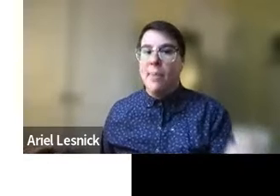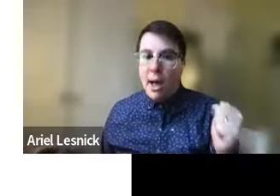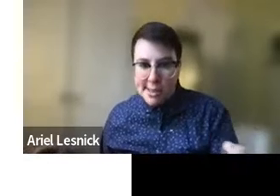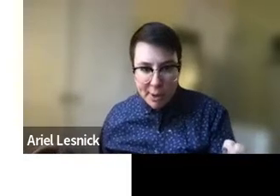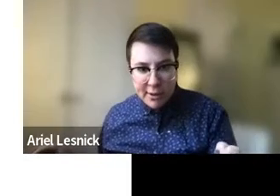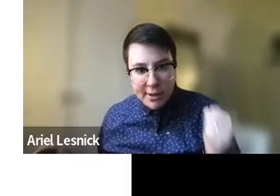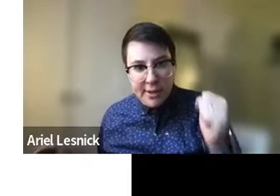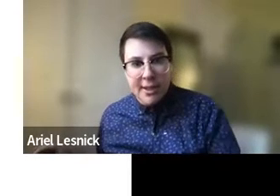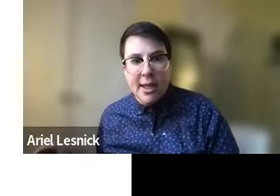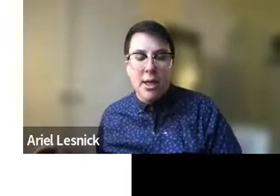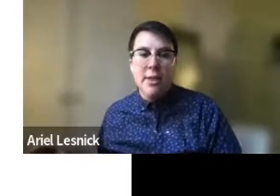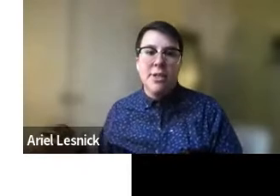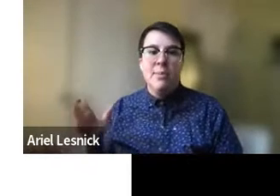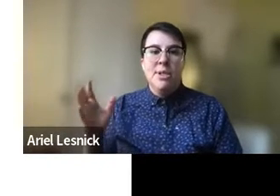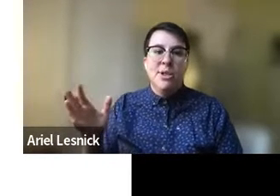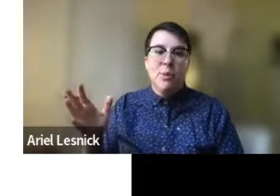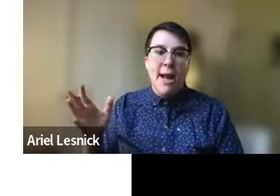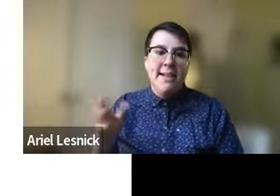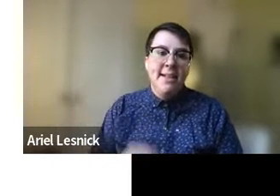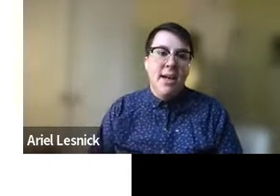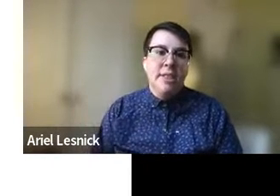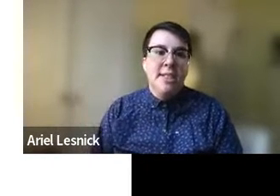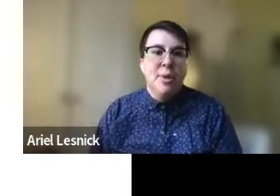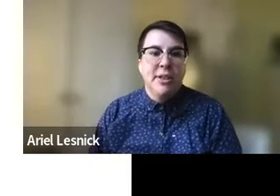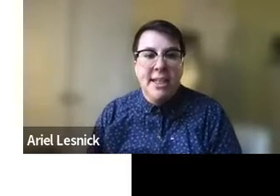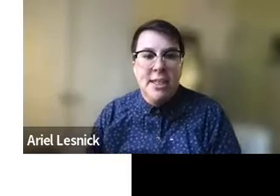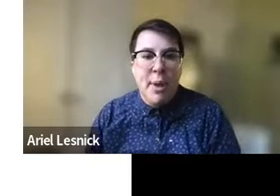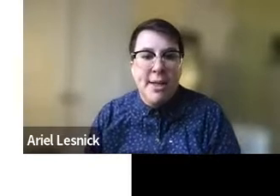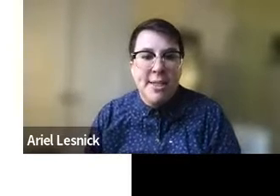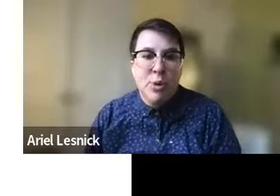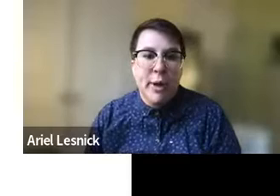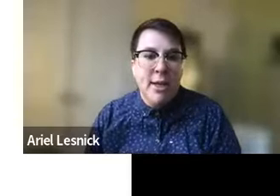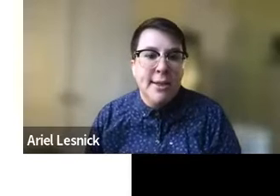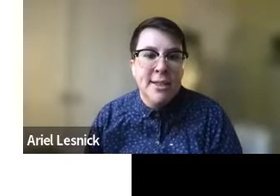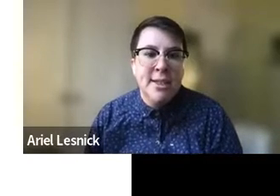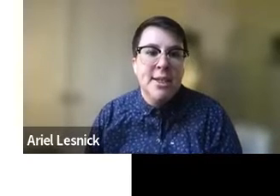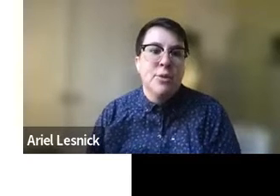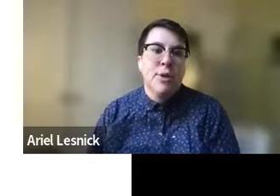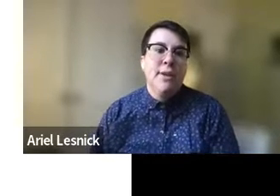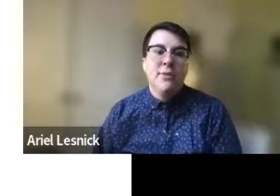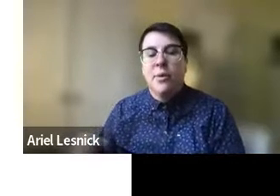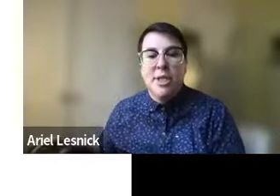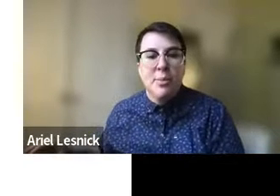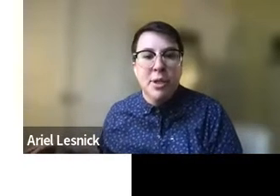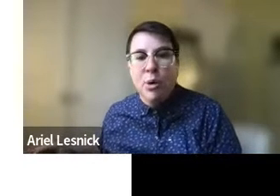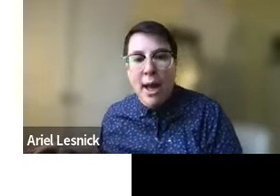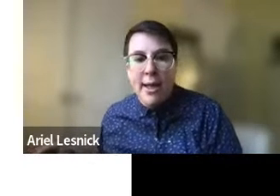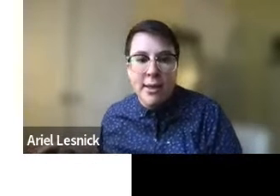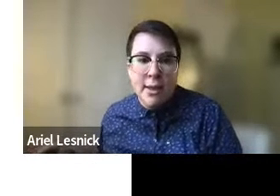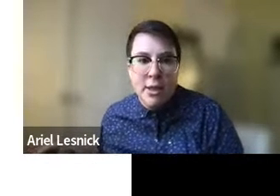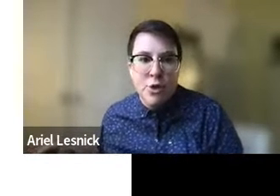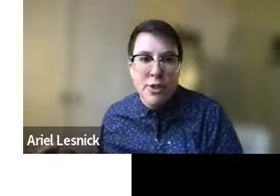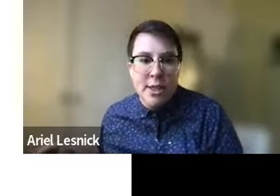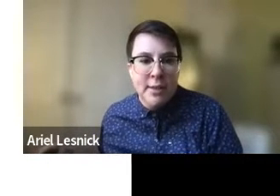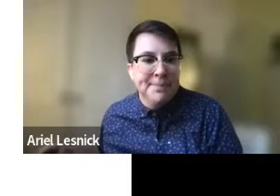makes them possible. And there's an image to the right of a disability independence parade in 1993 from Disability